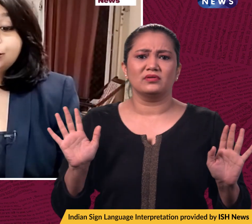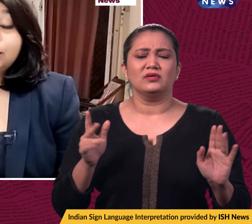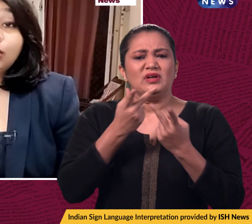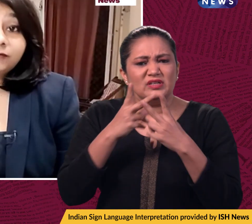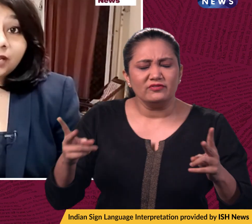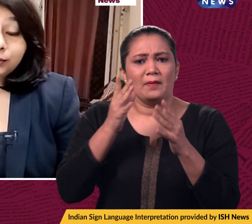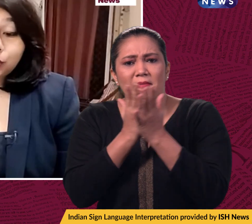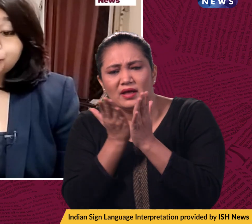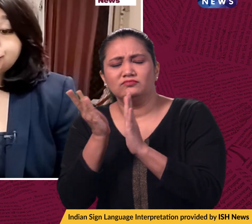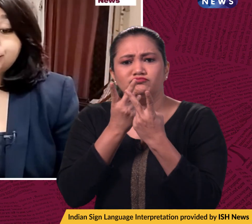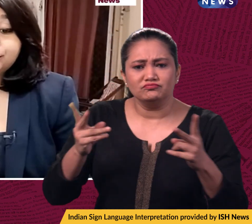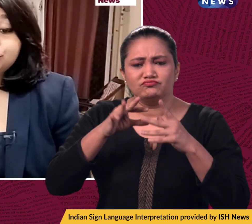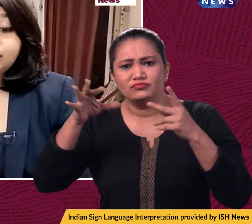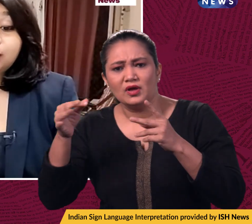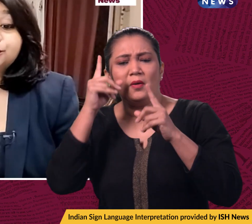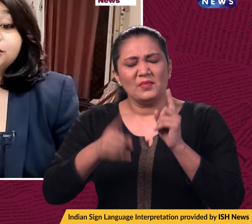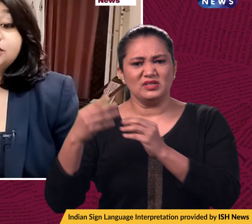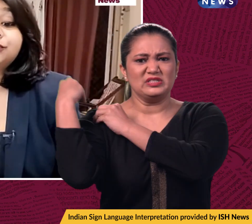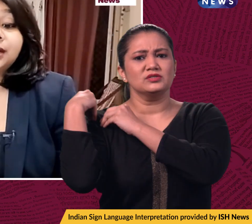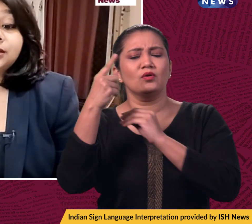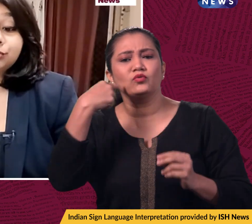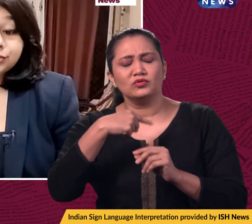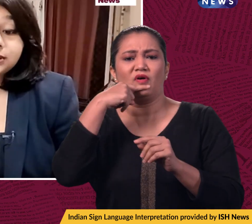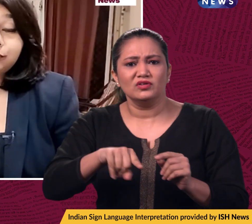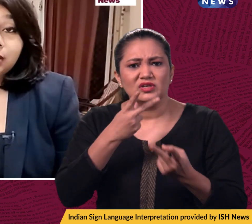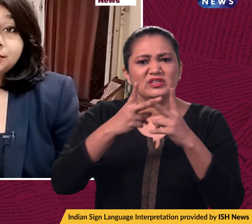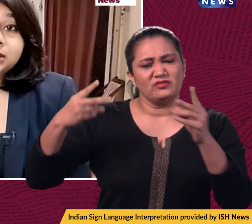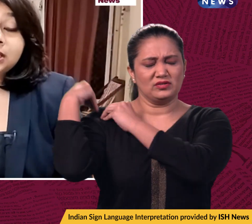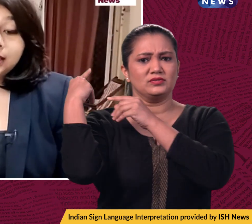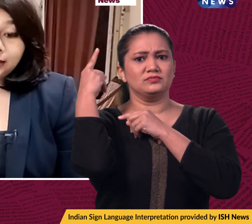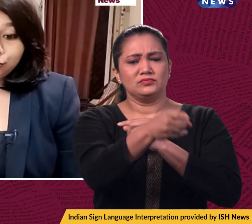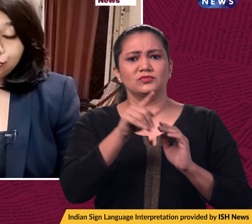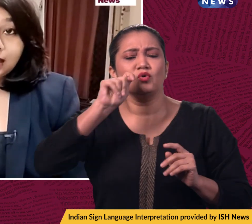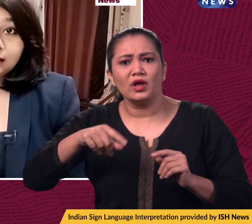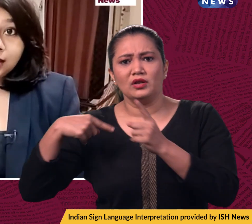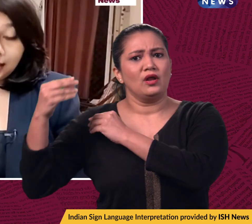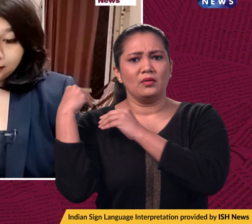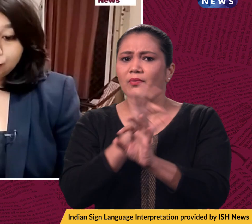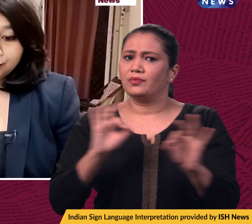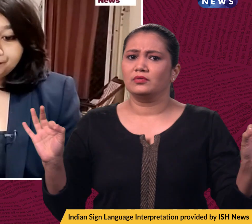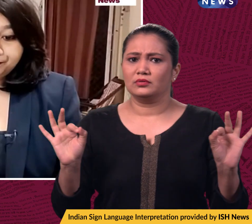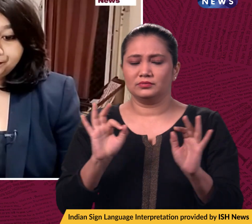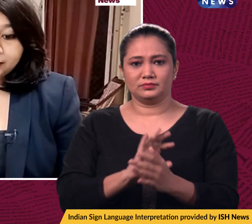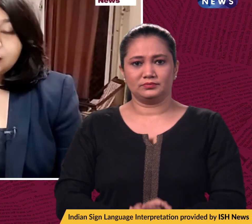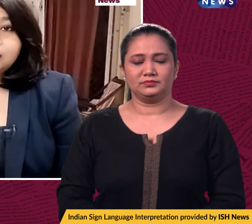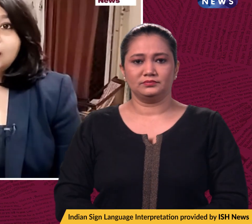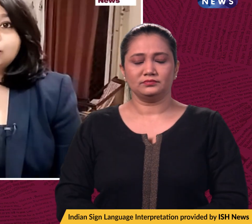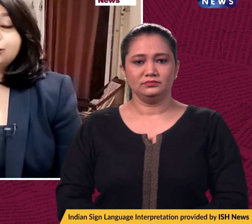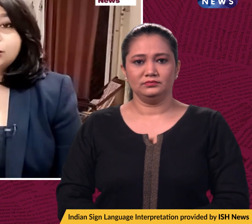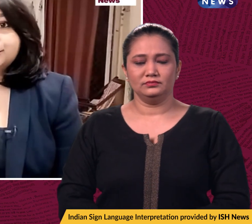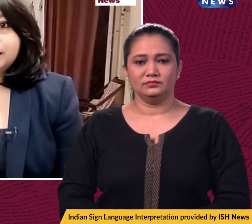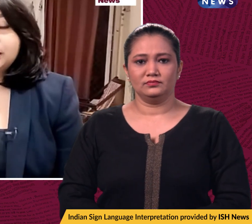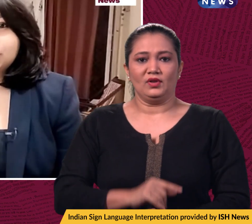are considering all available options to ensure accountability for any atrocity crimes in Ukraine," end quote.